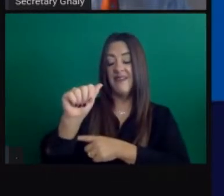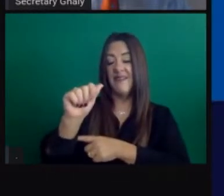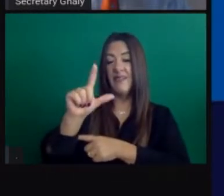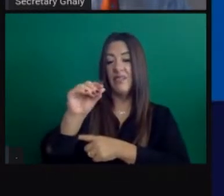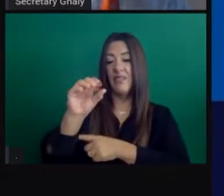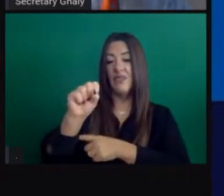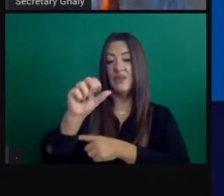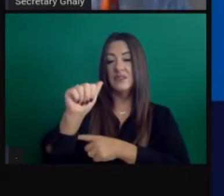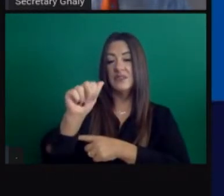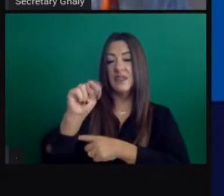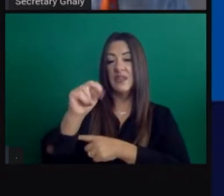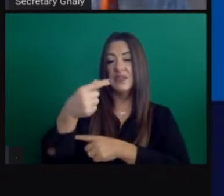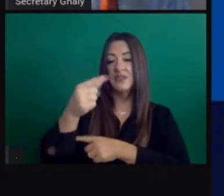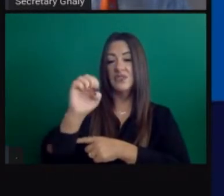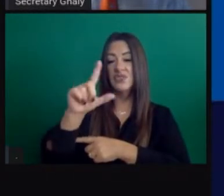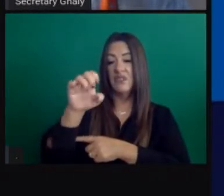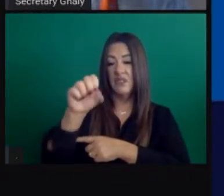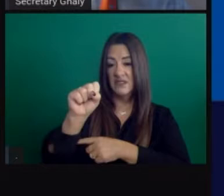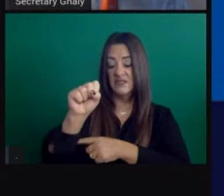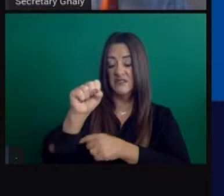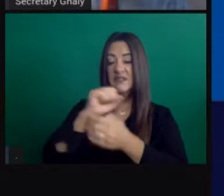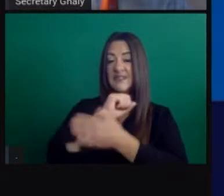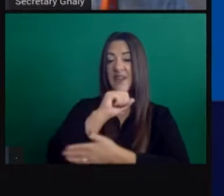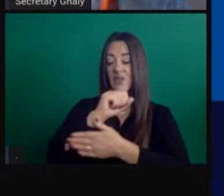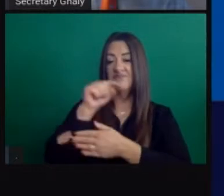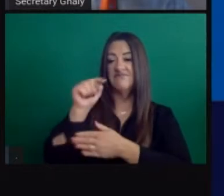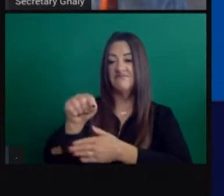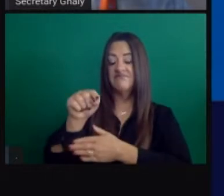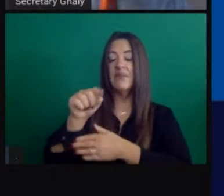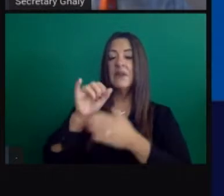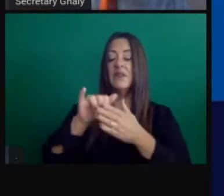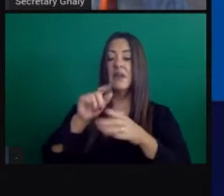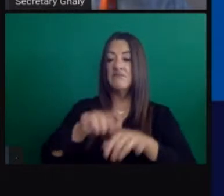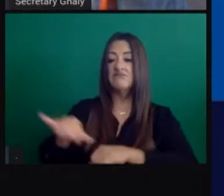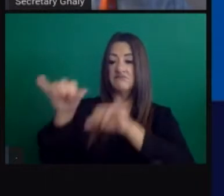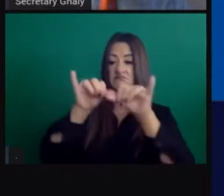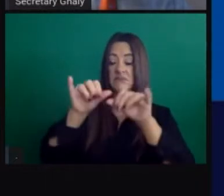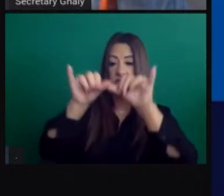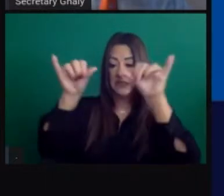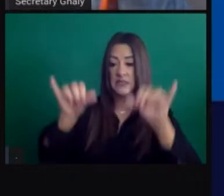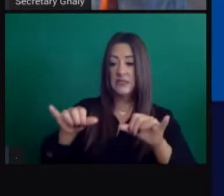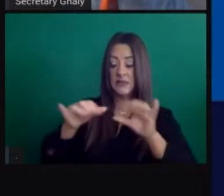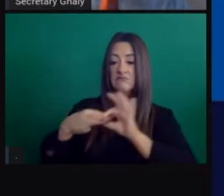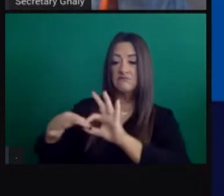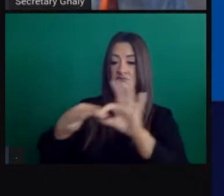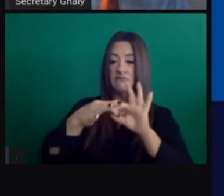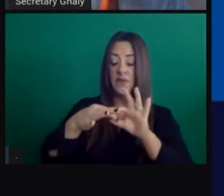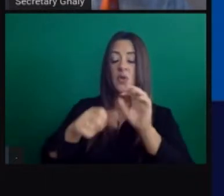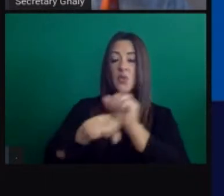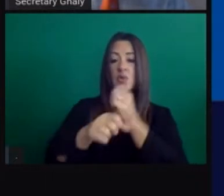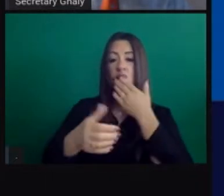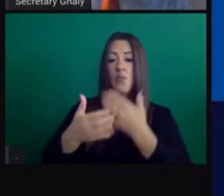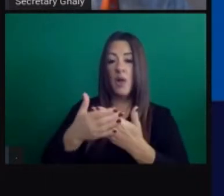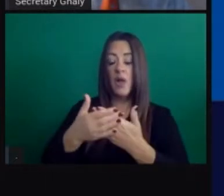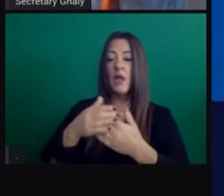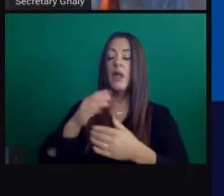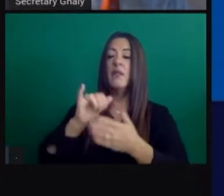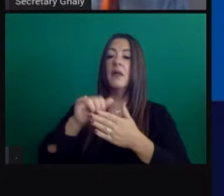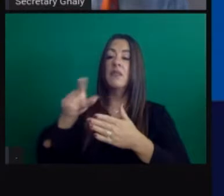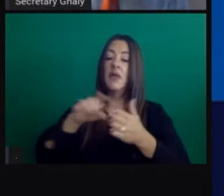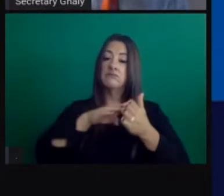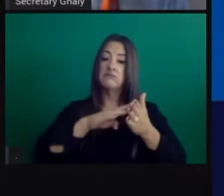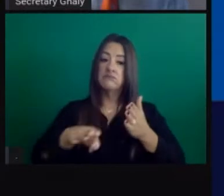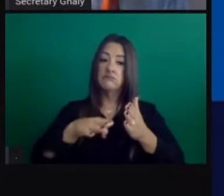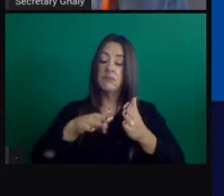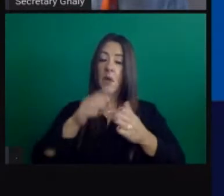to make sure that our systems are working together, that we're able to appropriately discharge patients out